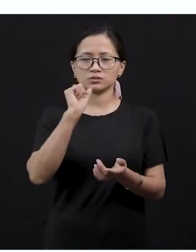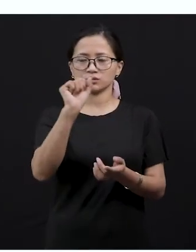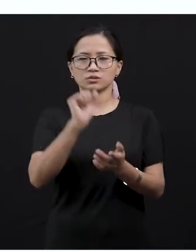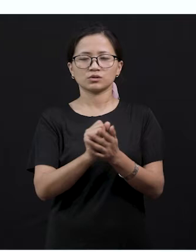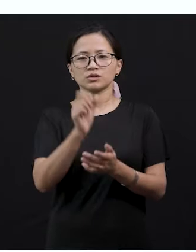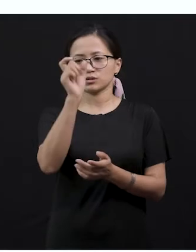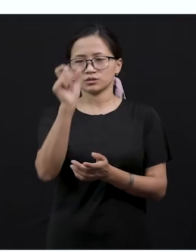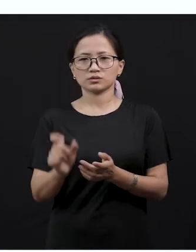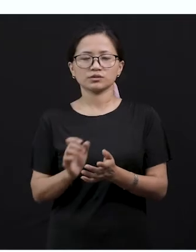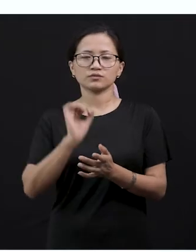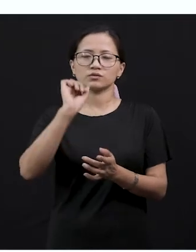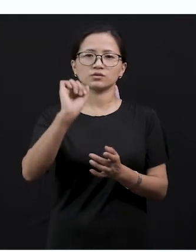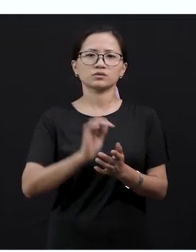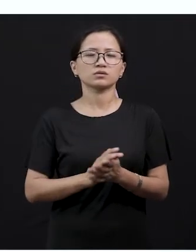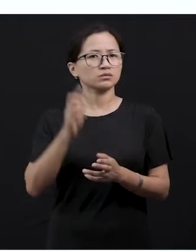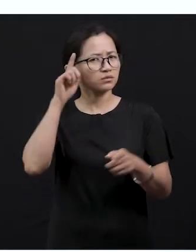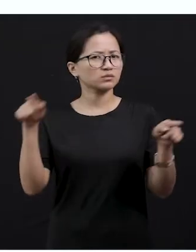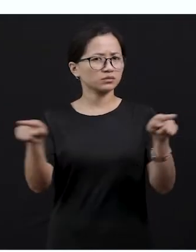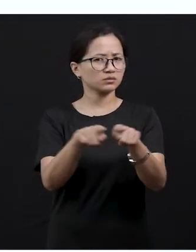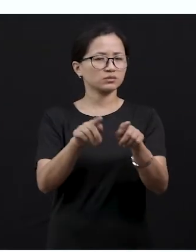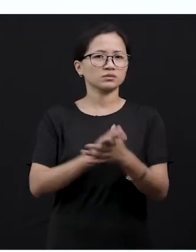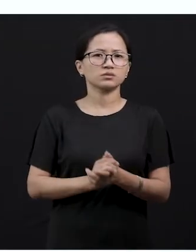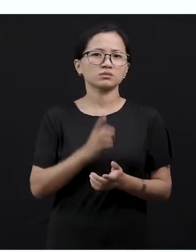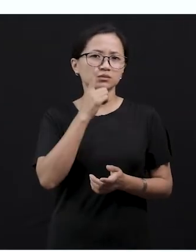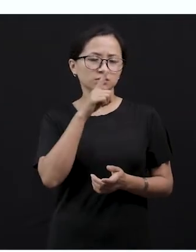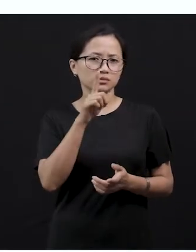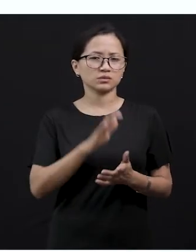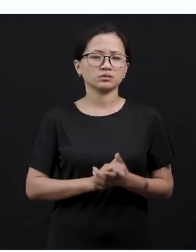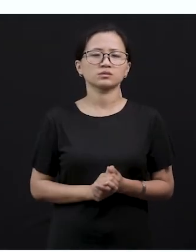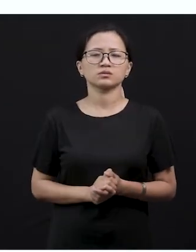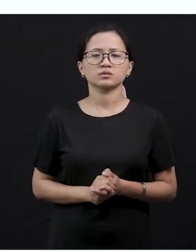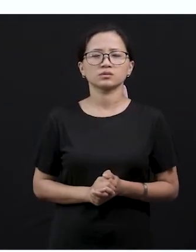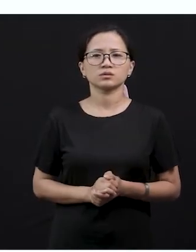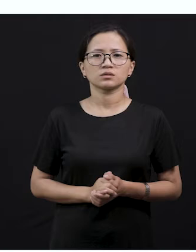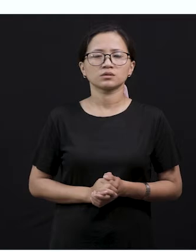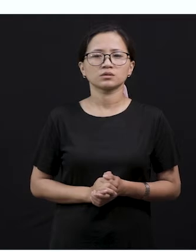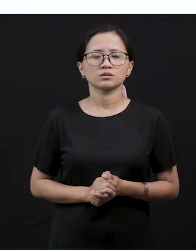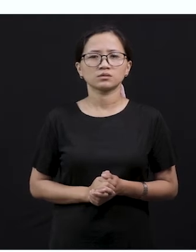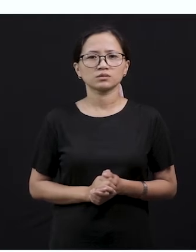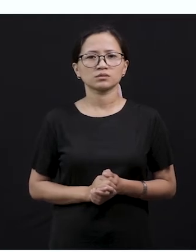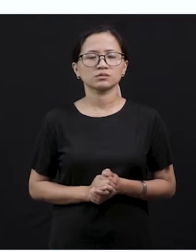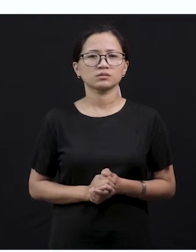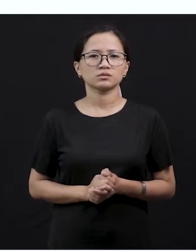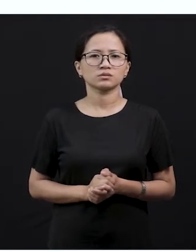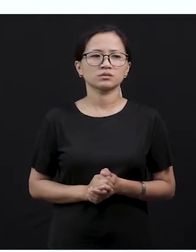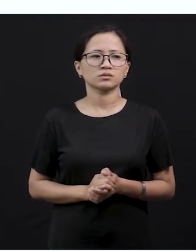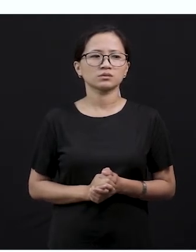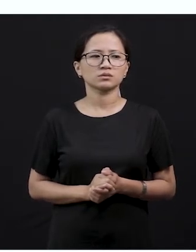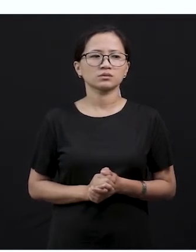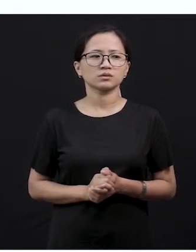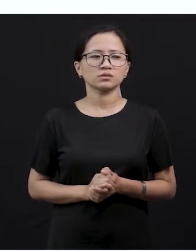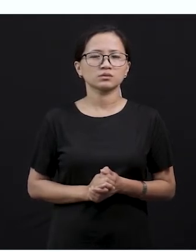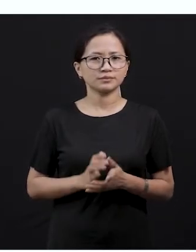in the mother place, will you agree? Is it right for the mother to advise the children not to get present?